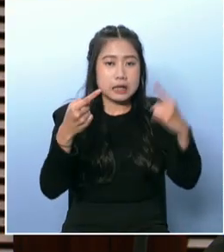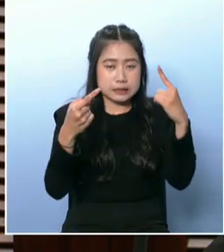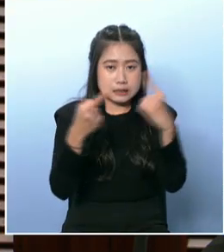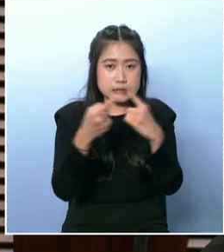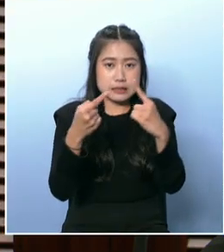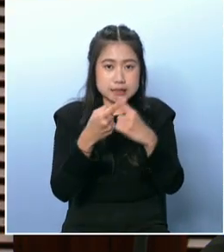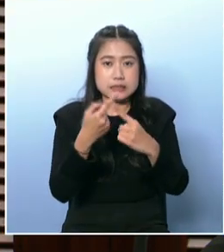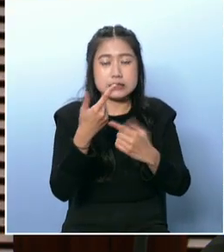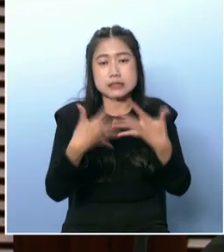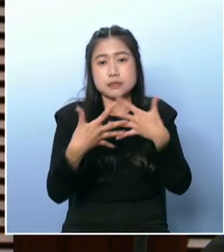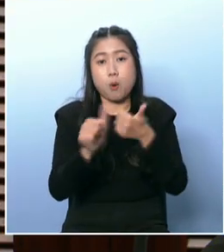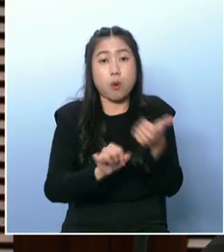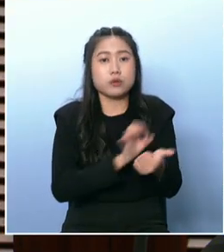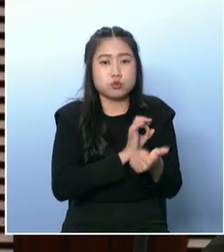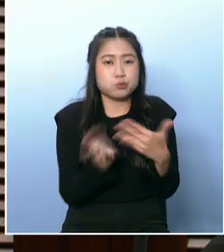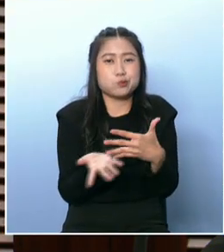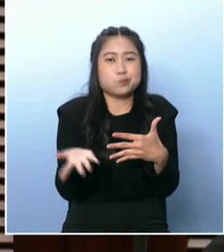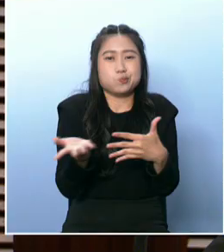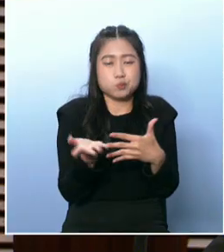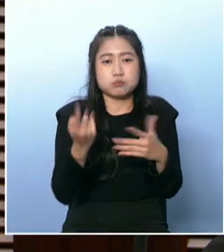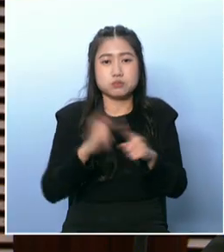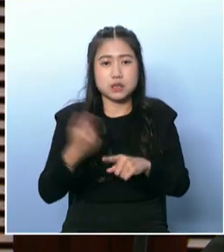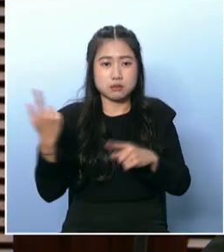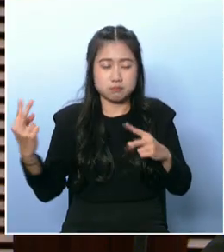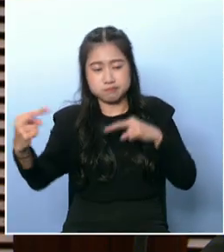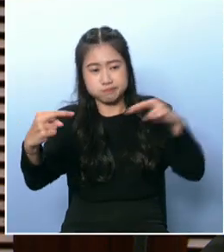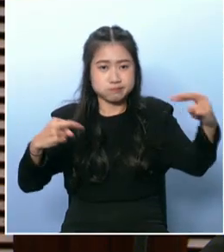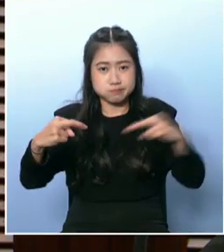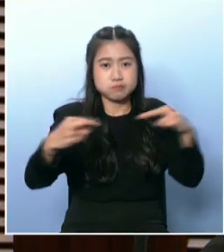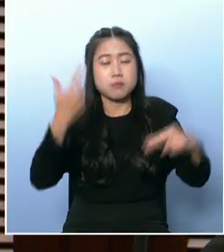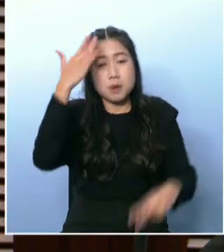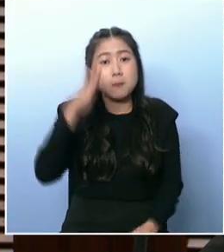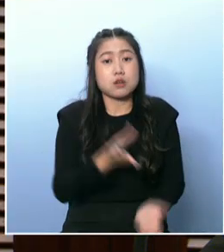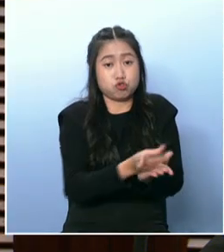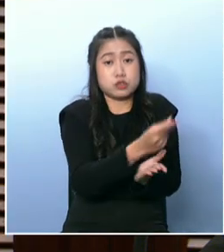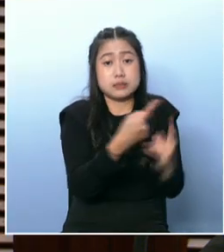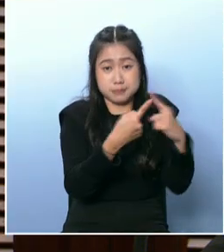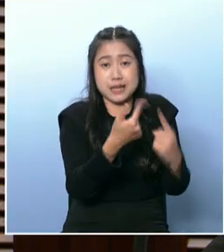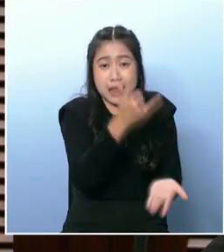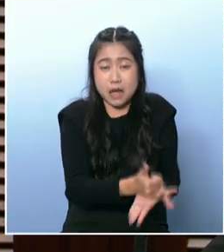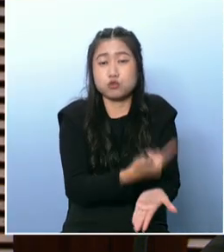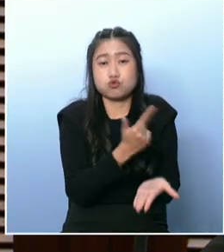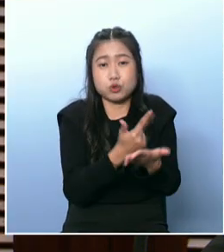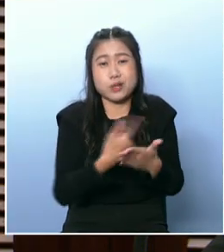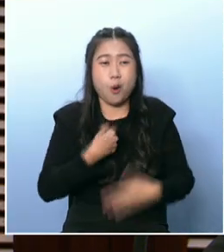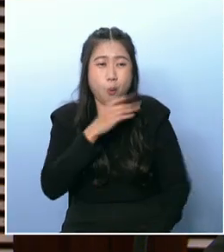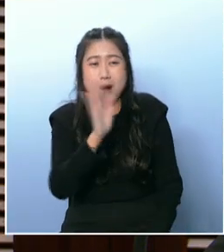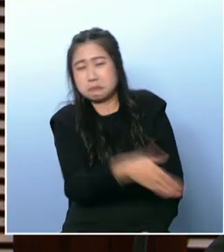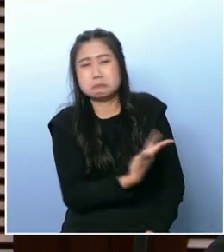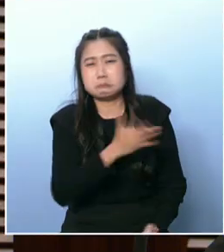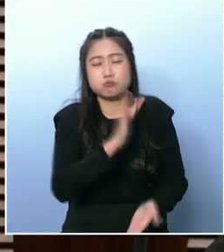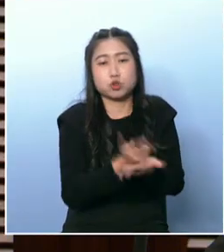RAC into a commission for persons with disabilities. I know it is important to